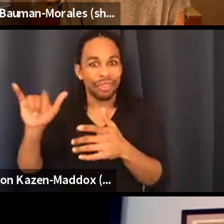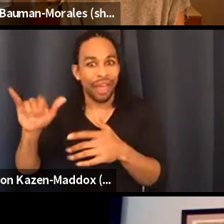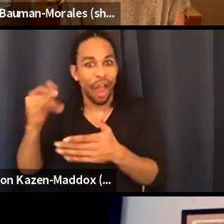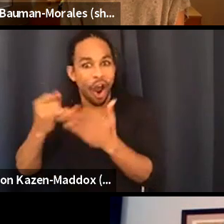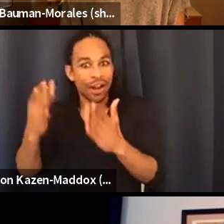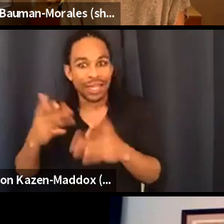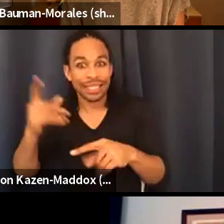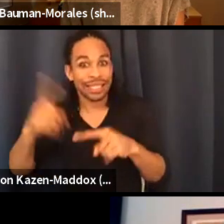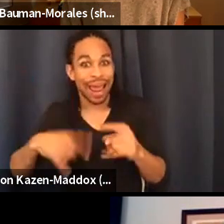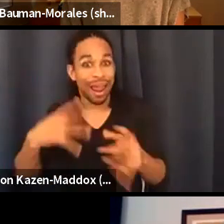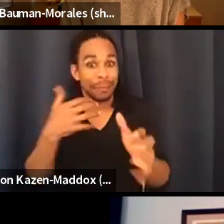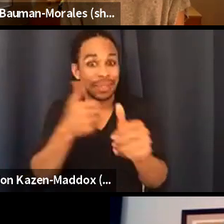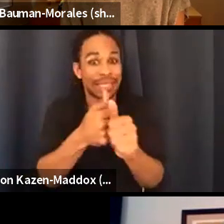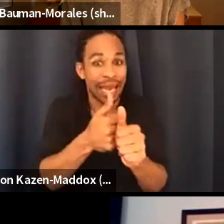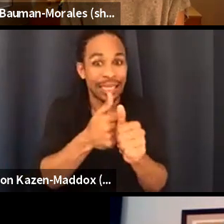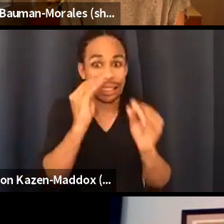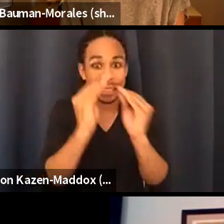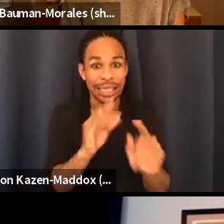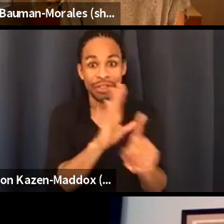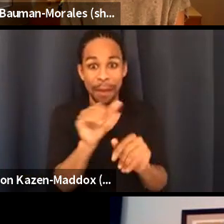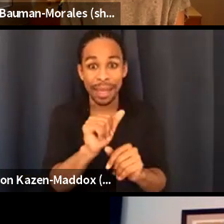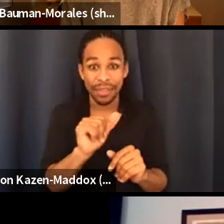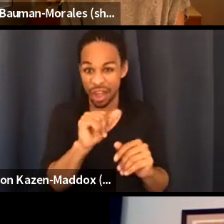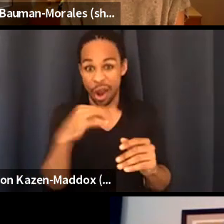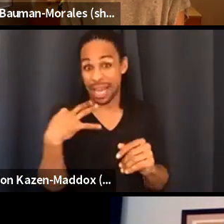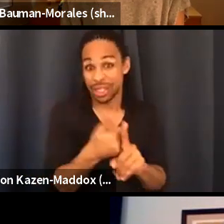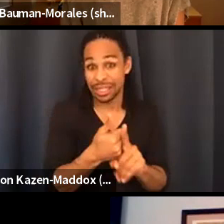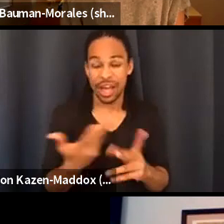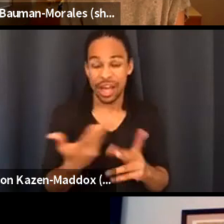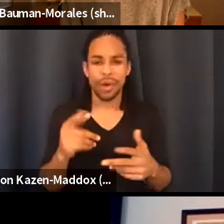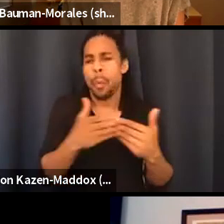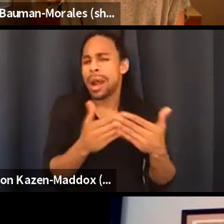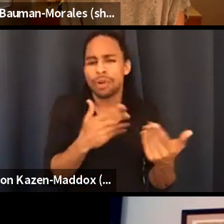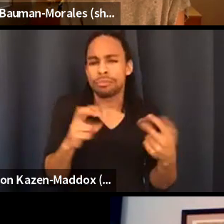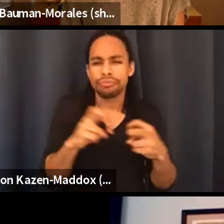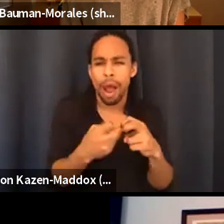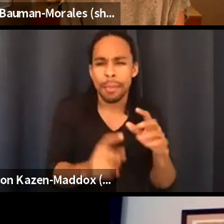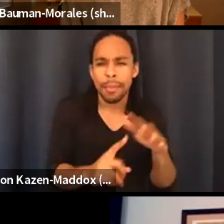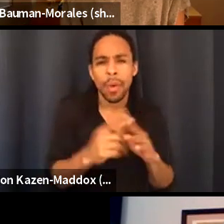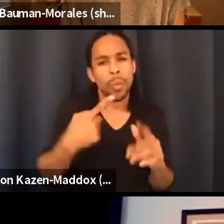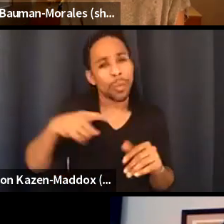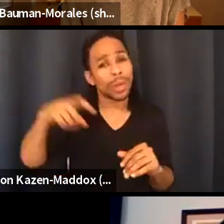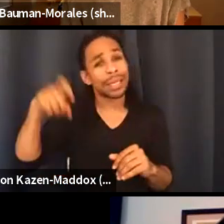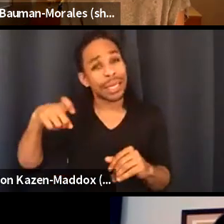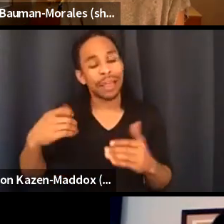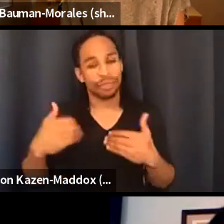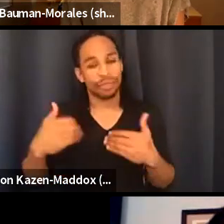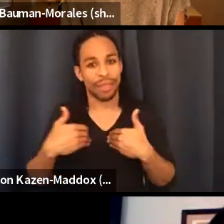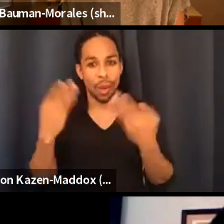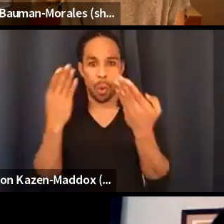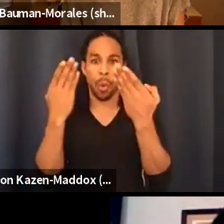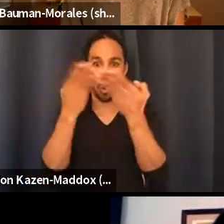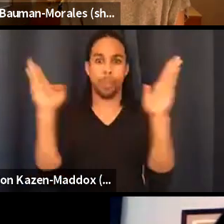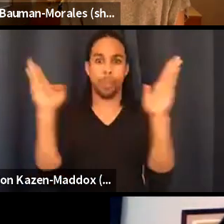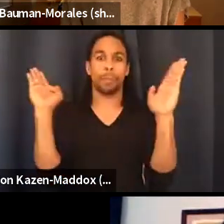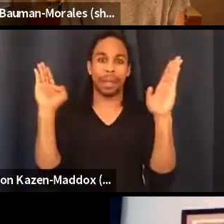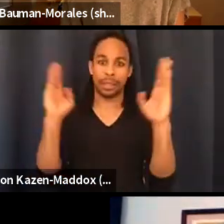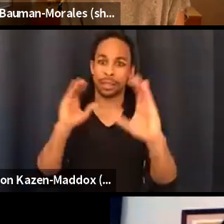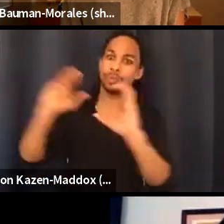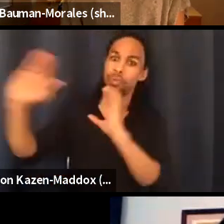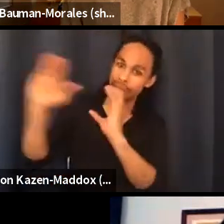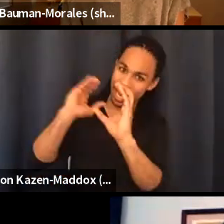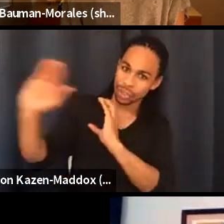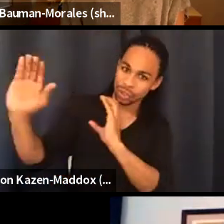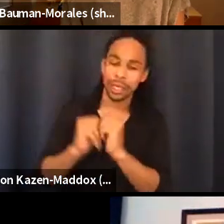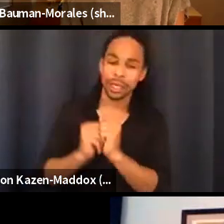communication. And I've felt very blessed actually in the past couple of months that in my kind of independent producer/agent